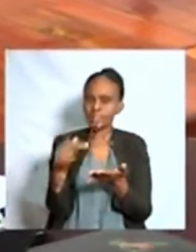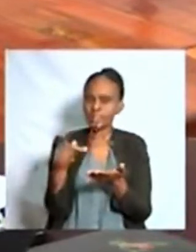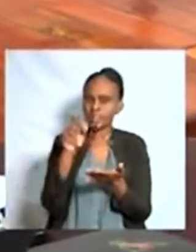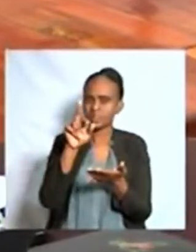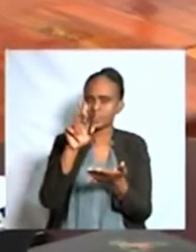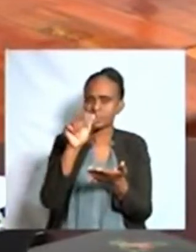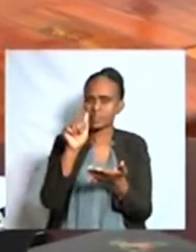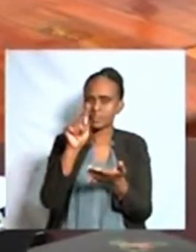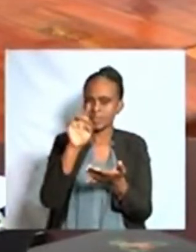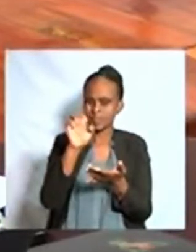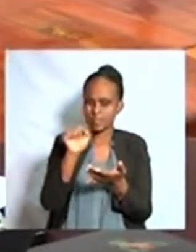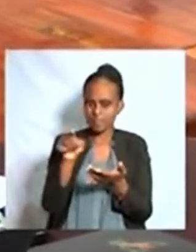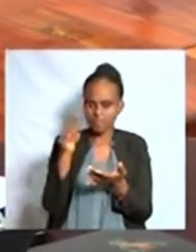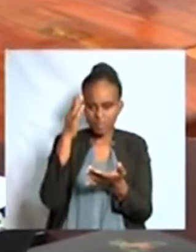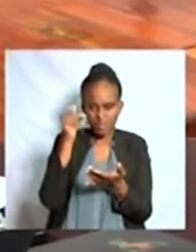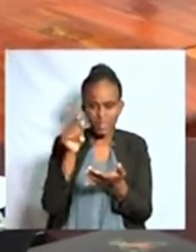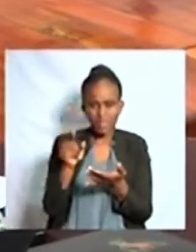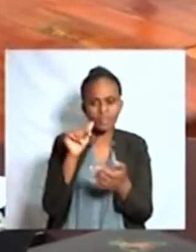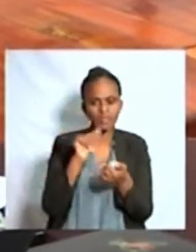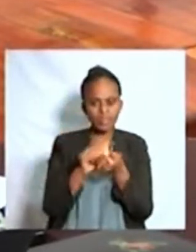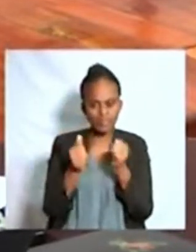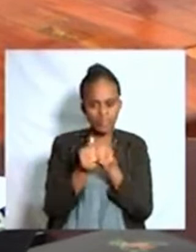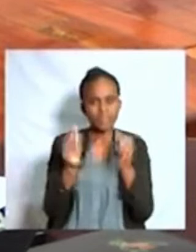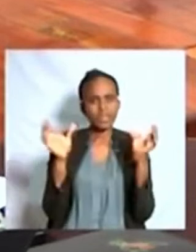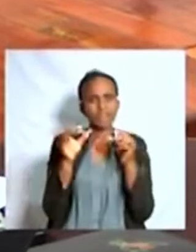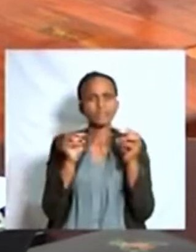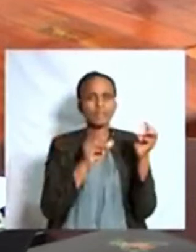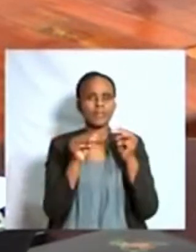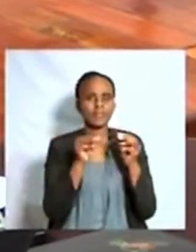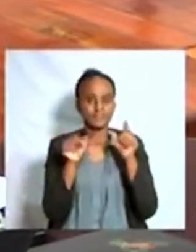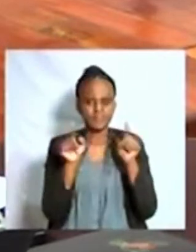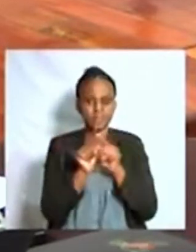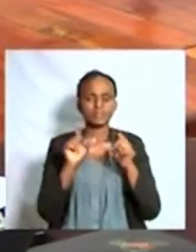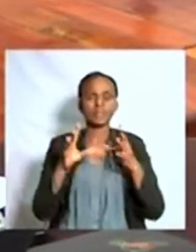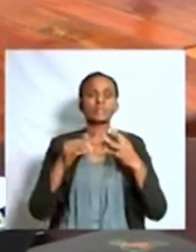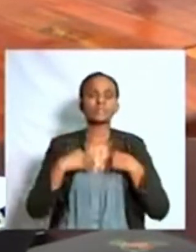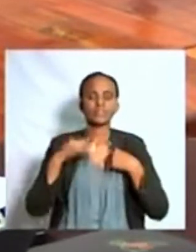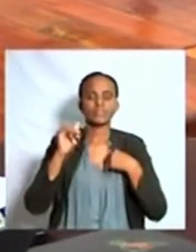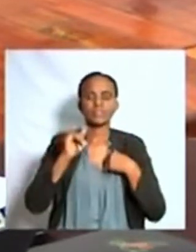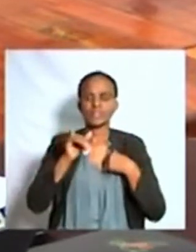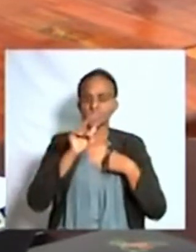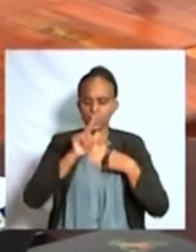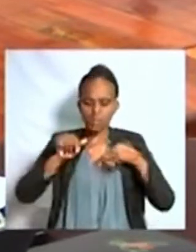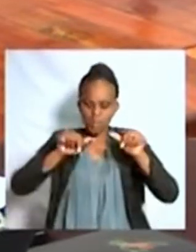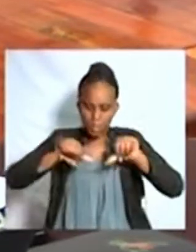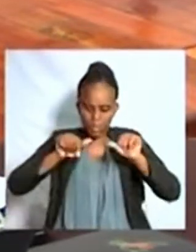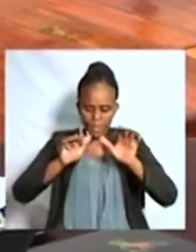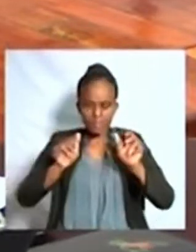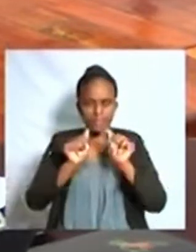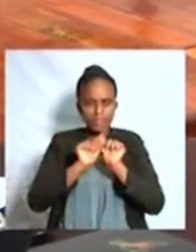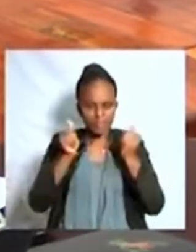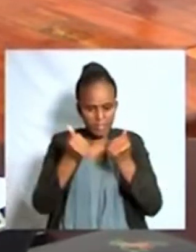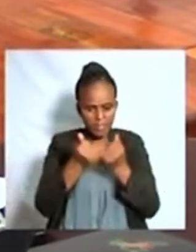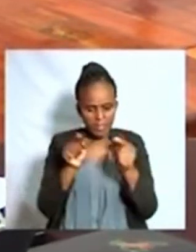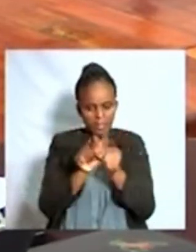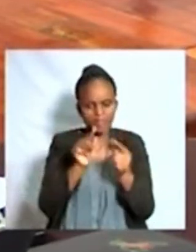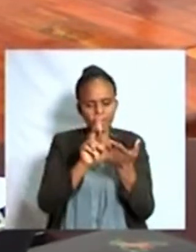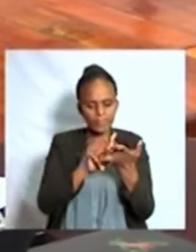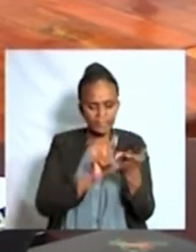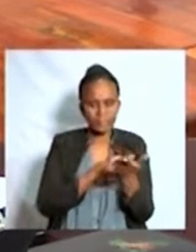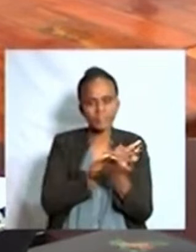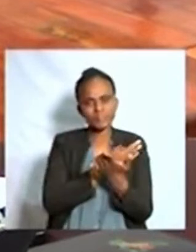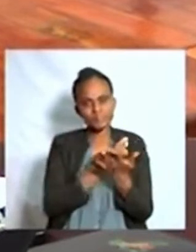cause of the query is that the Council management wishes to acknowledge the observation of the Auditor General and reports that it